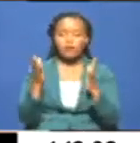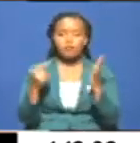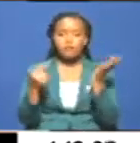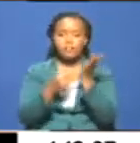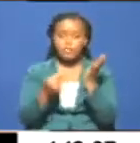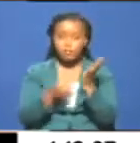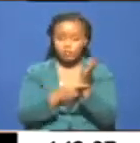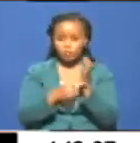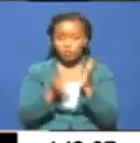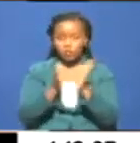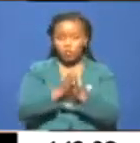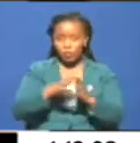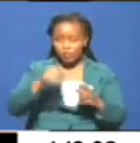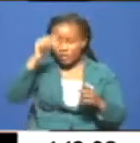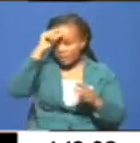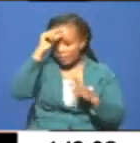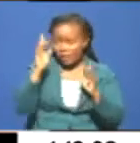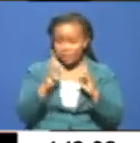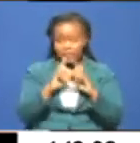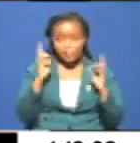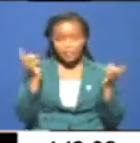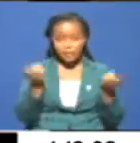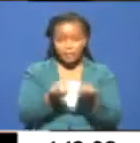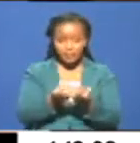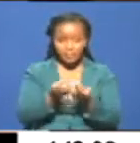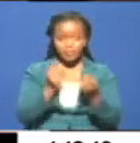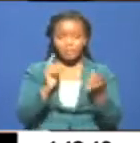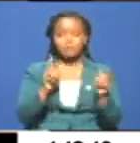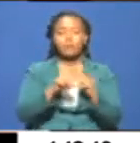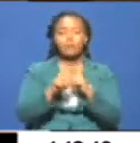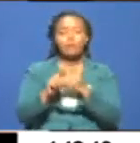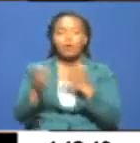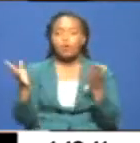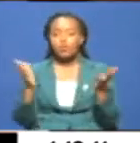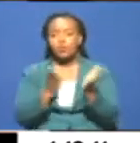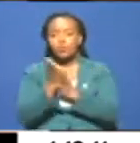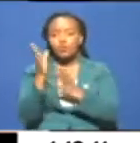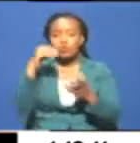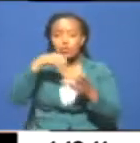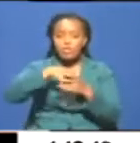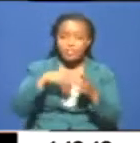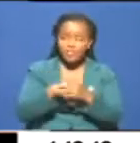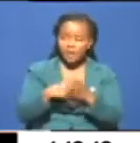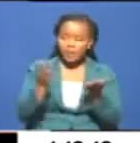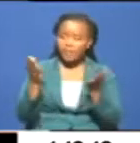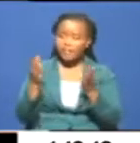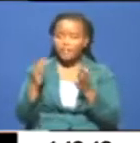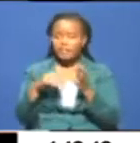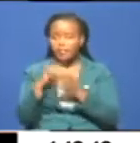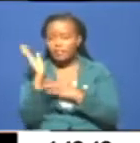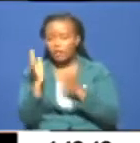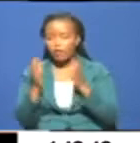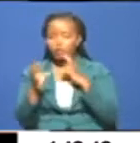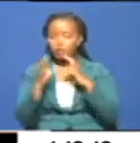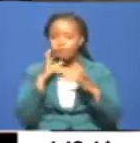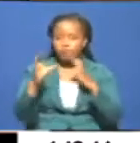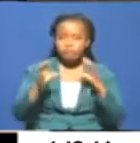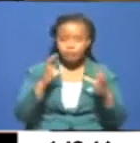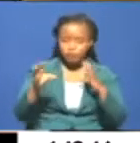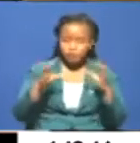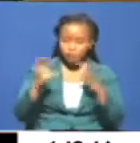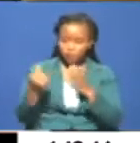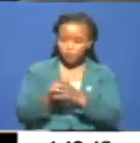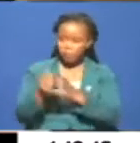government departments, also in terms of internal and external communication. The school principal says